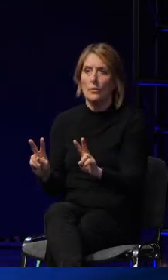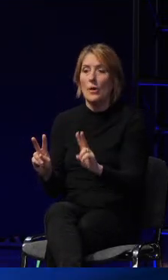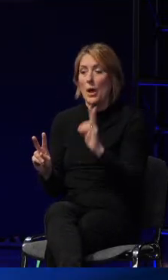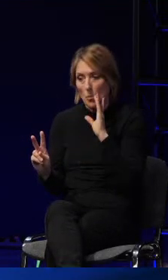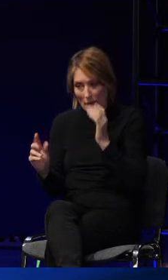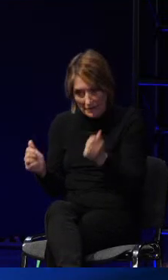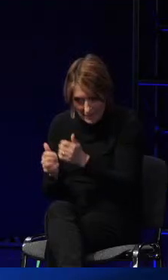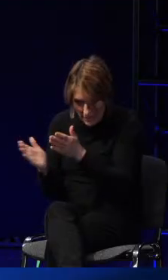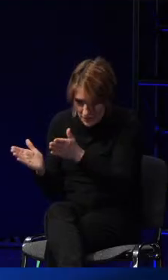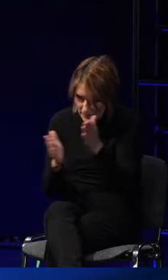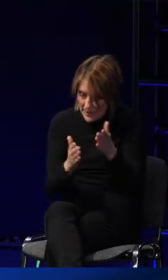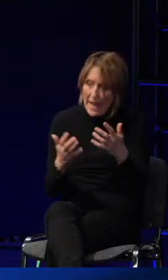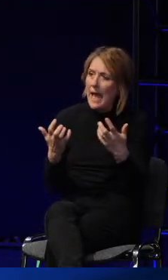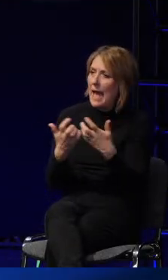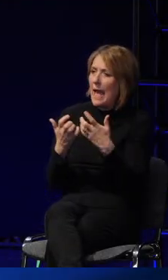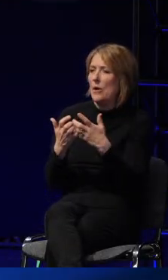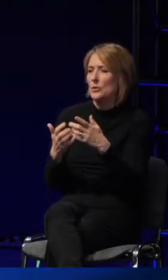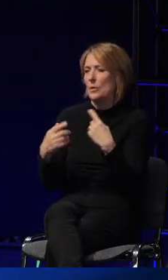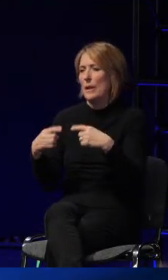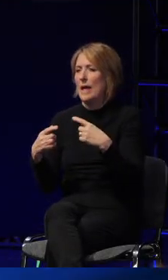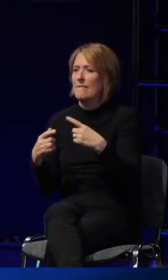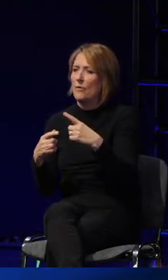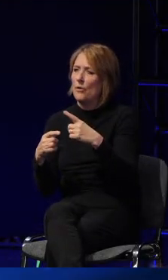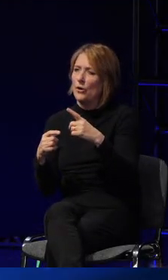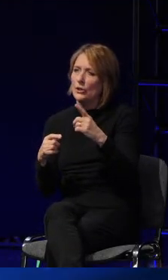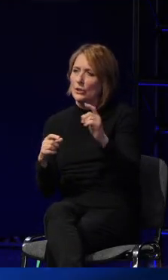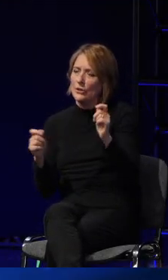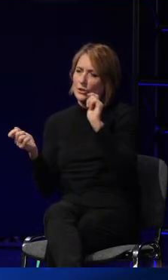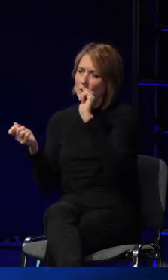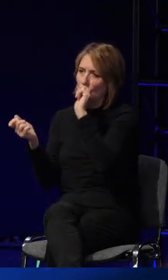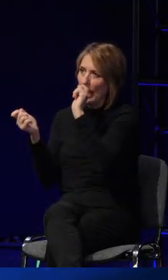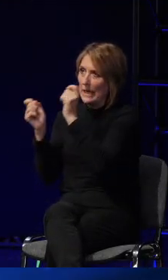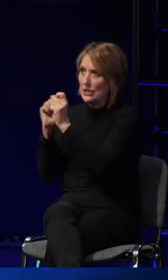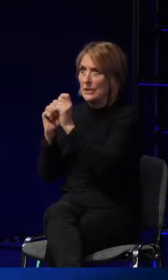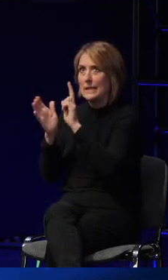the changing ambient light, particularly if you're shooting on location?